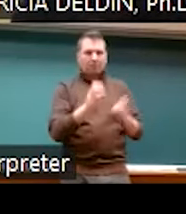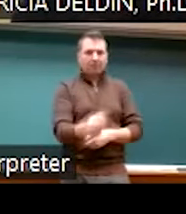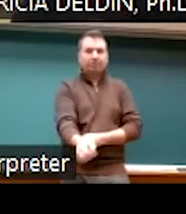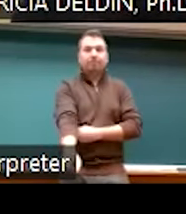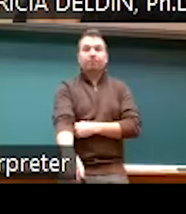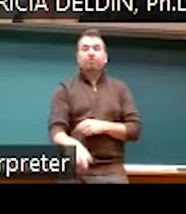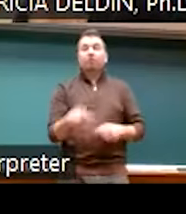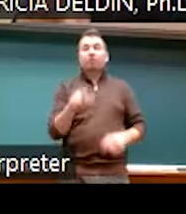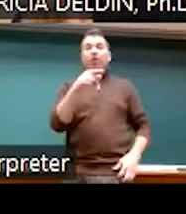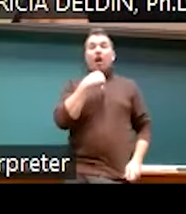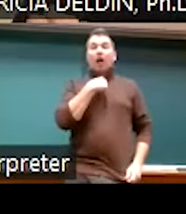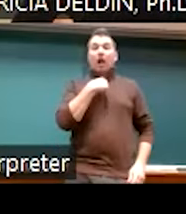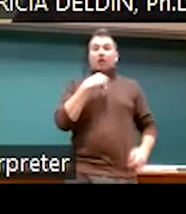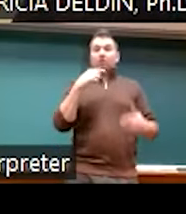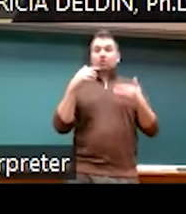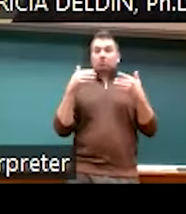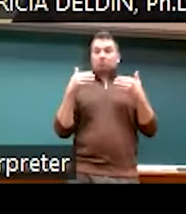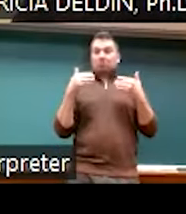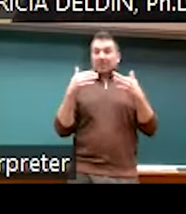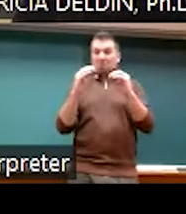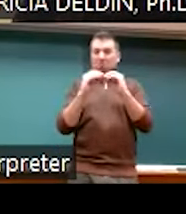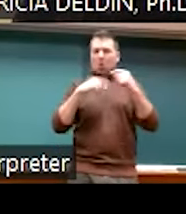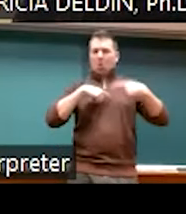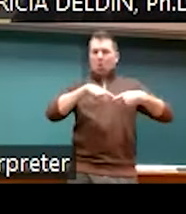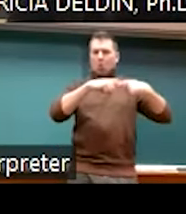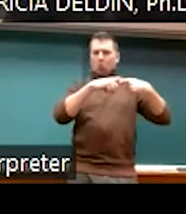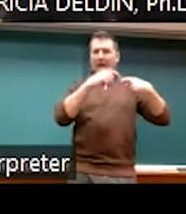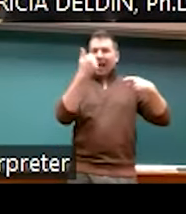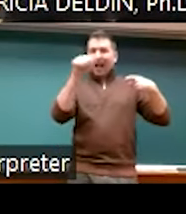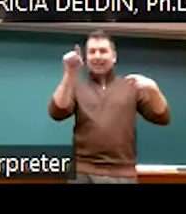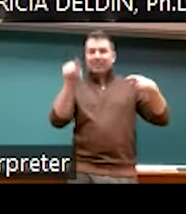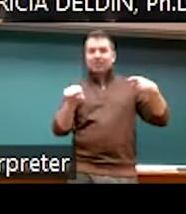Before I start, are there any basic questions about the program?